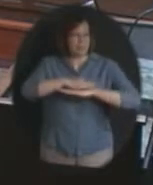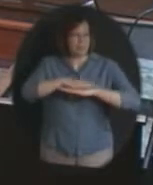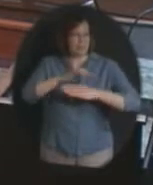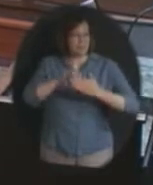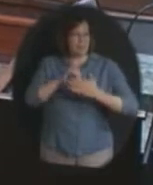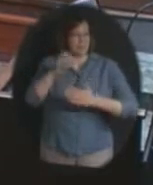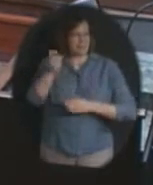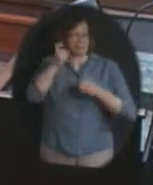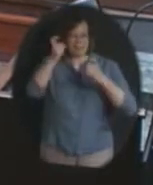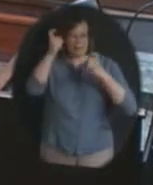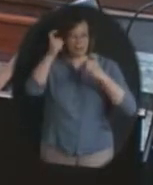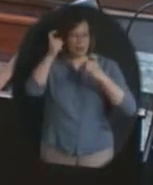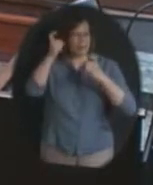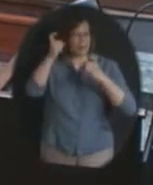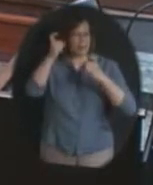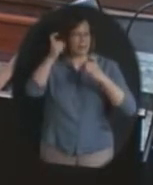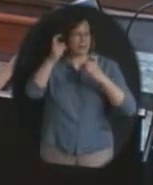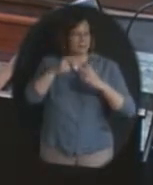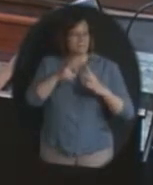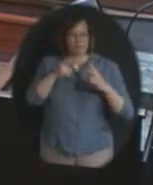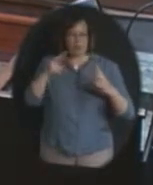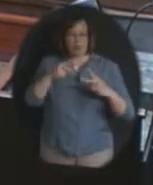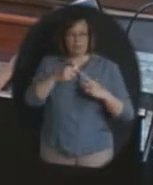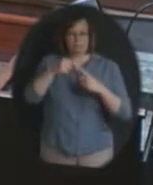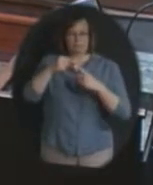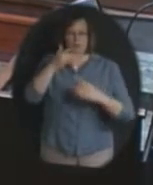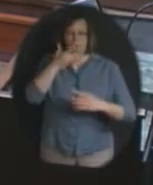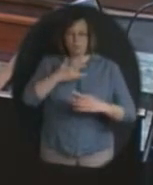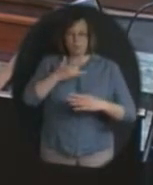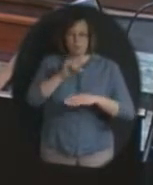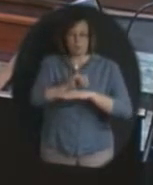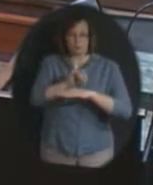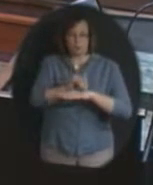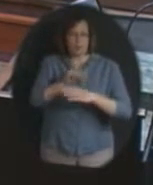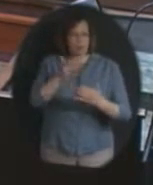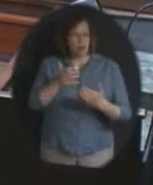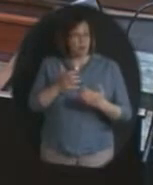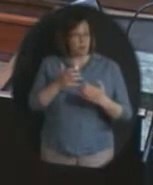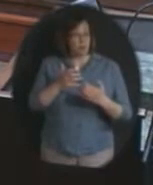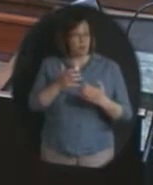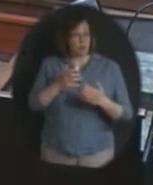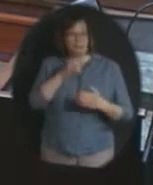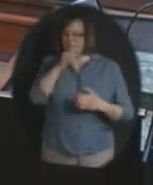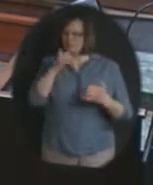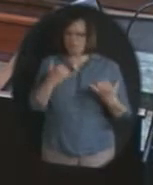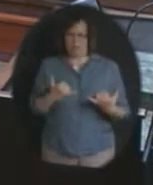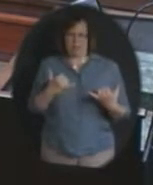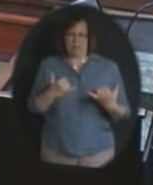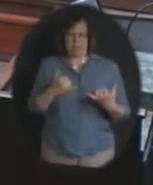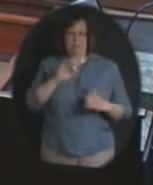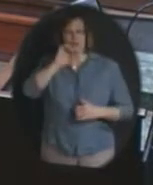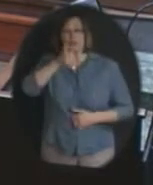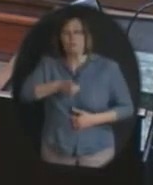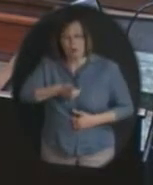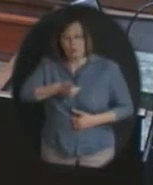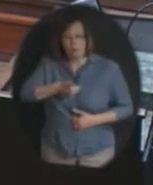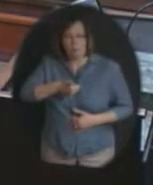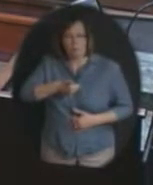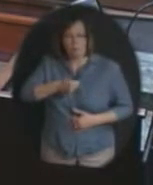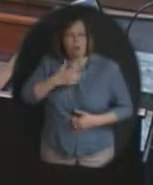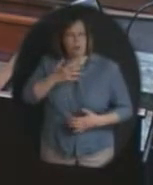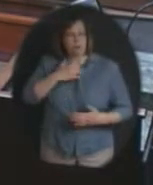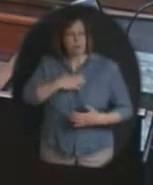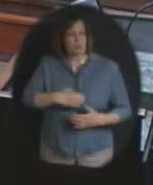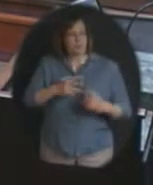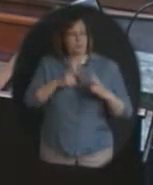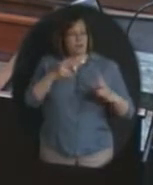celebrating a very special birthday tonight, and I would like to, actually it's not today, is it? Or is it tomorrow? I would like to wish